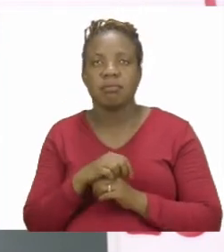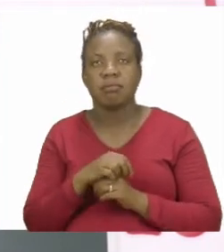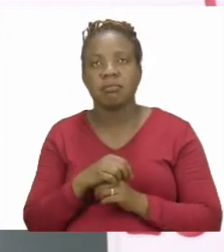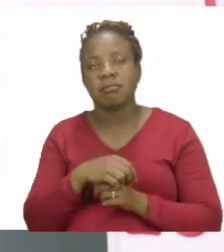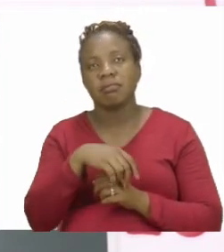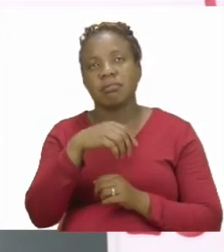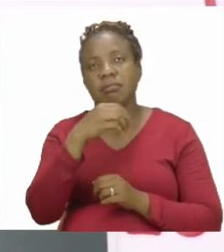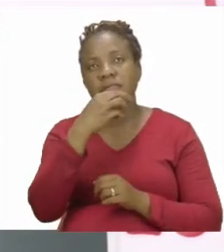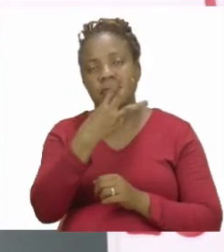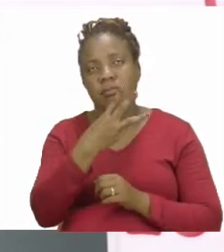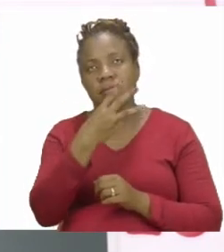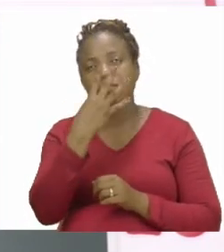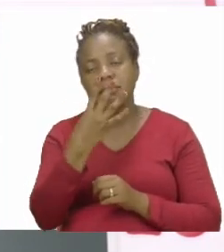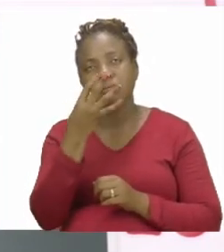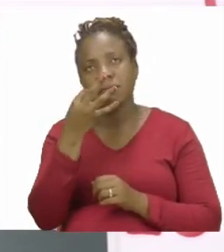349 plus